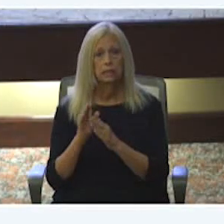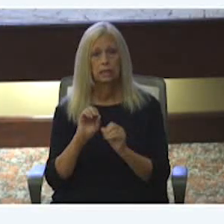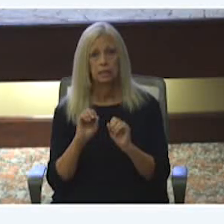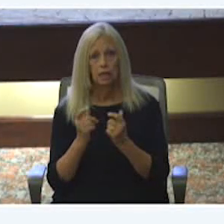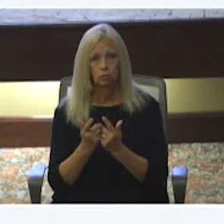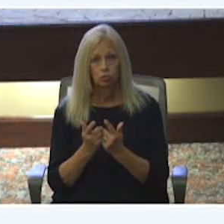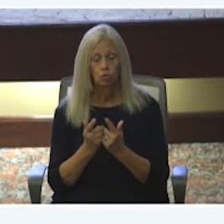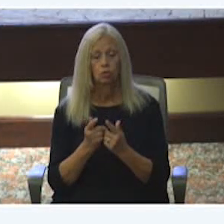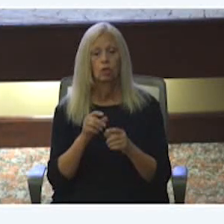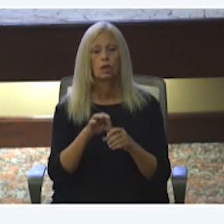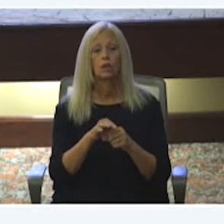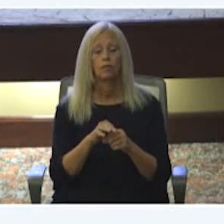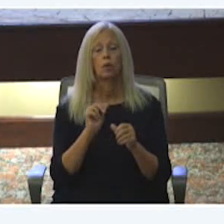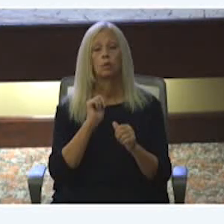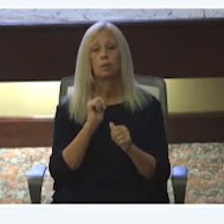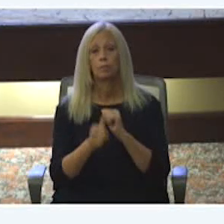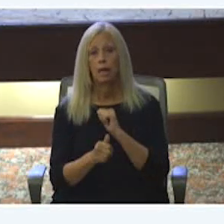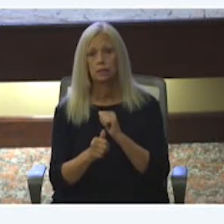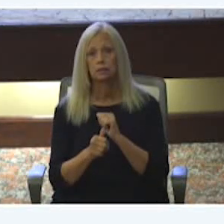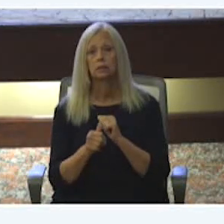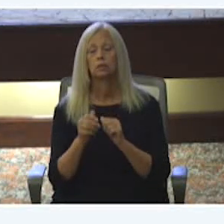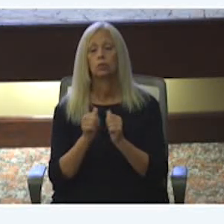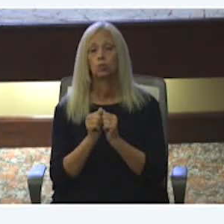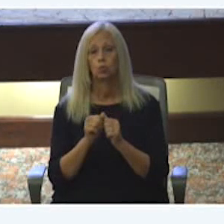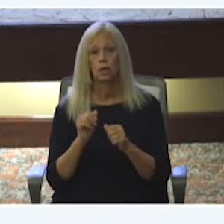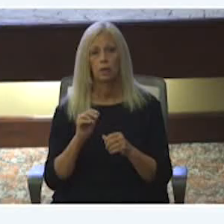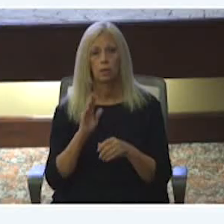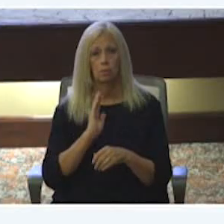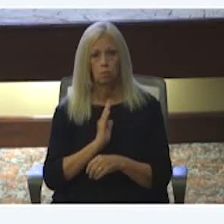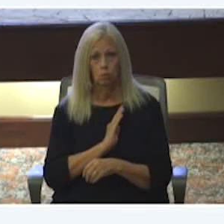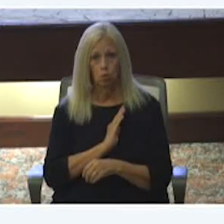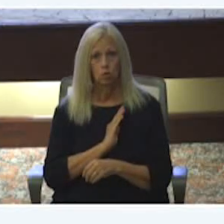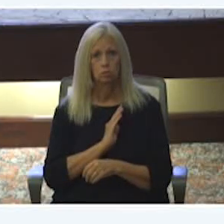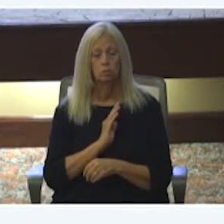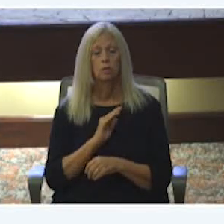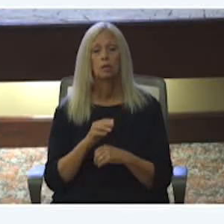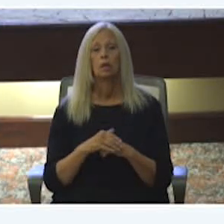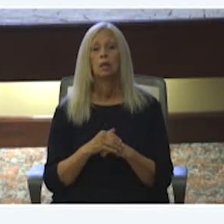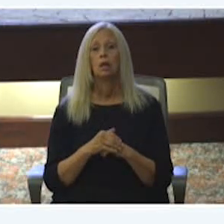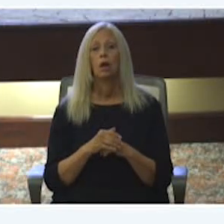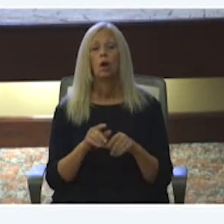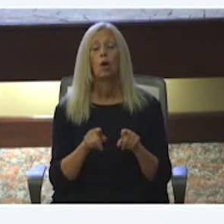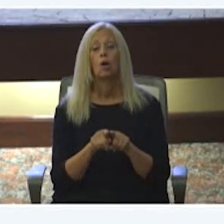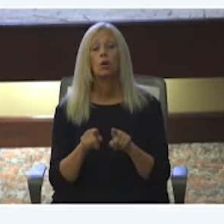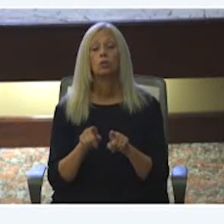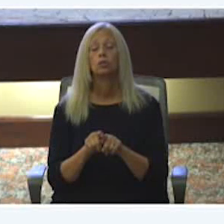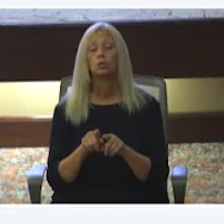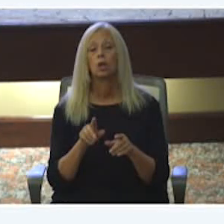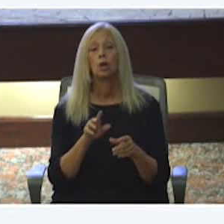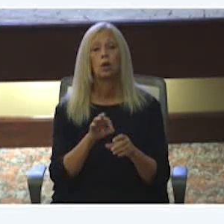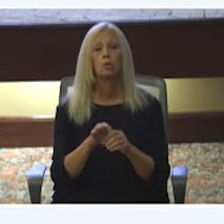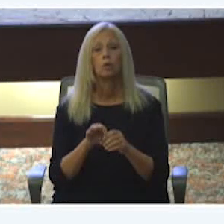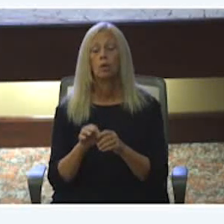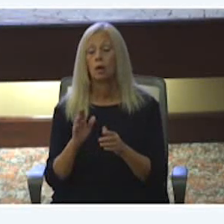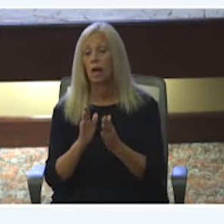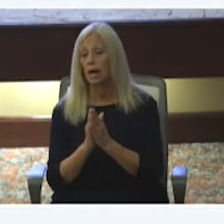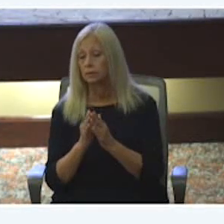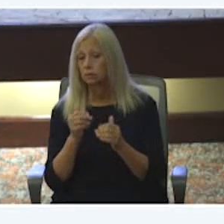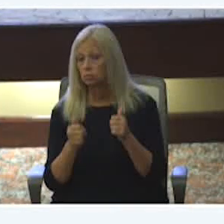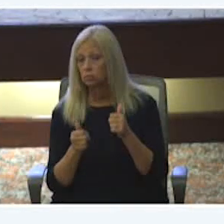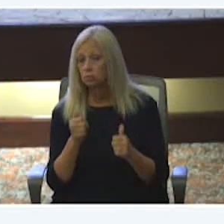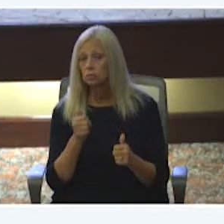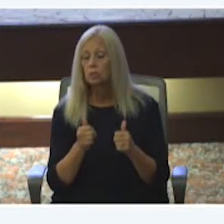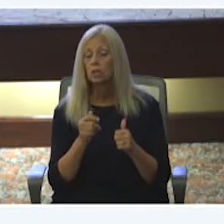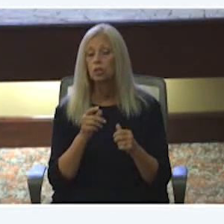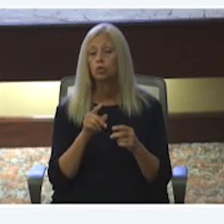The vote to do that passed unanimously with the board. The focus group also polled the board members to see if the board members did have a preference to the